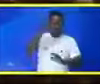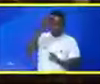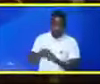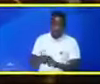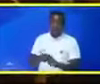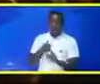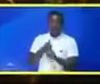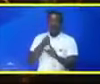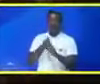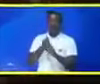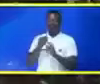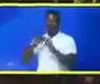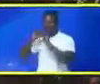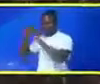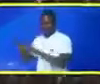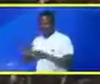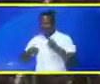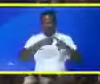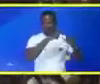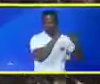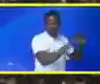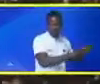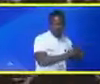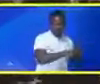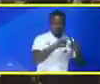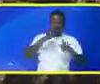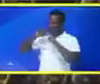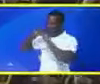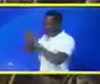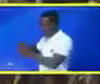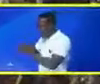Sale barakosha branda balakusia brest.